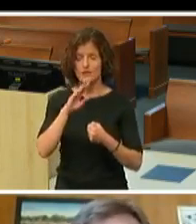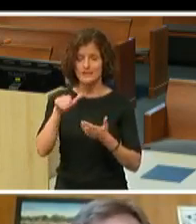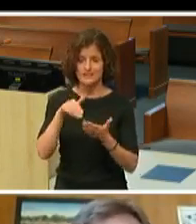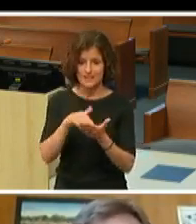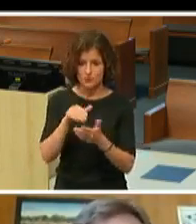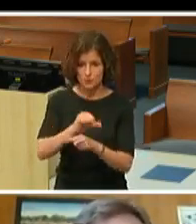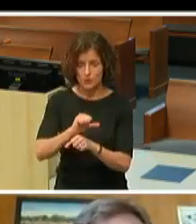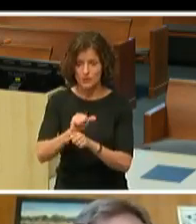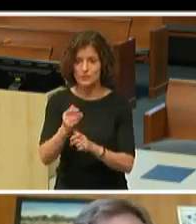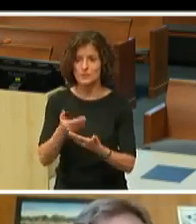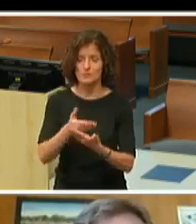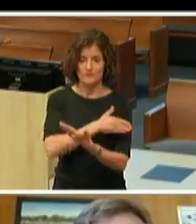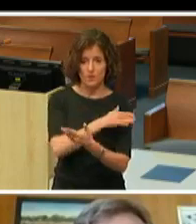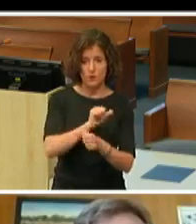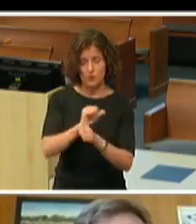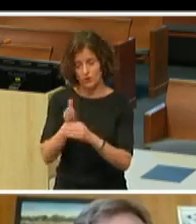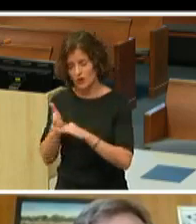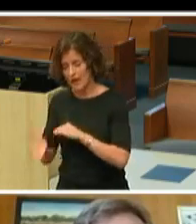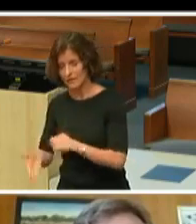after work.